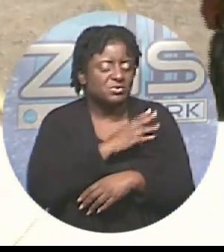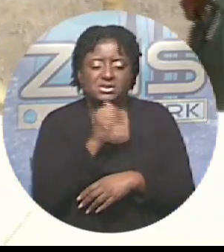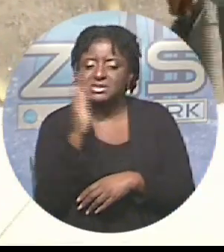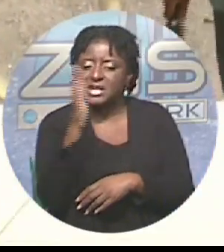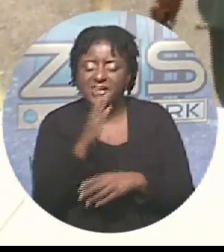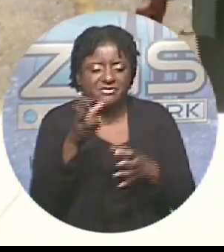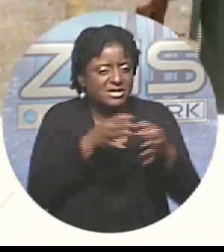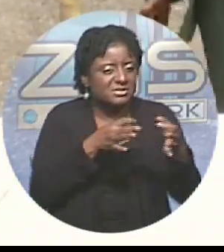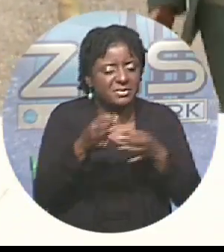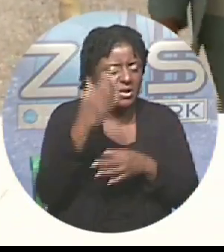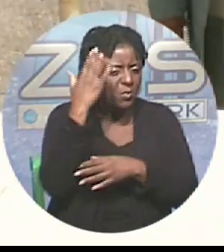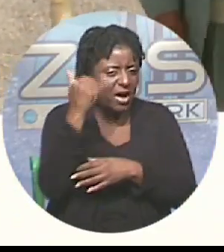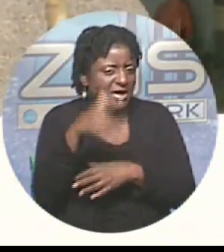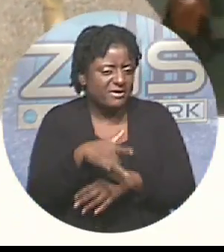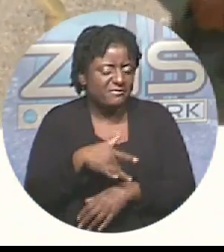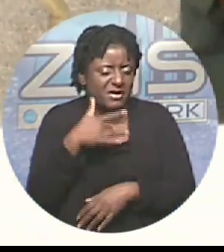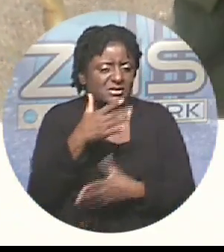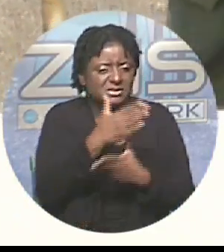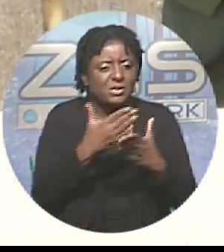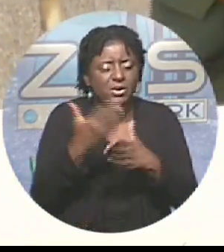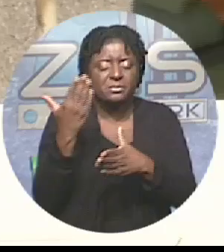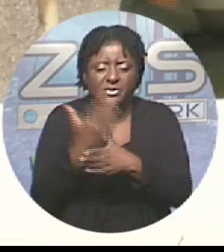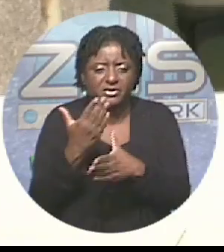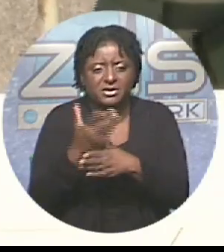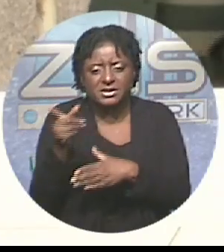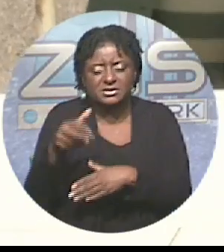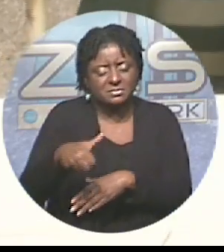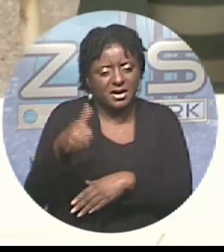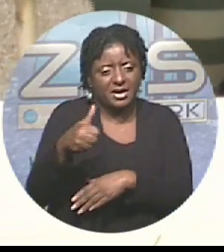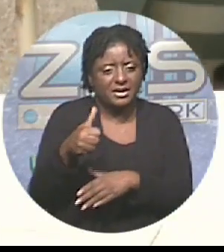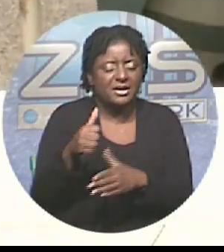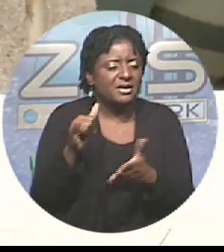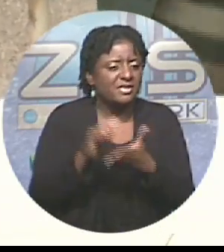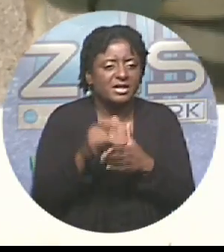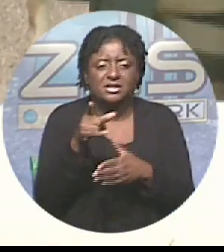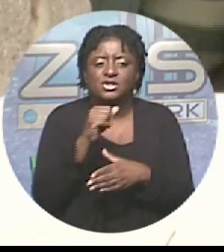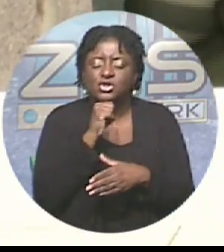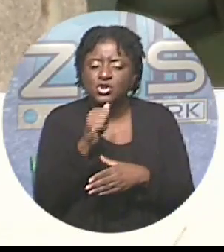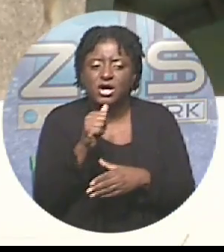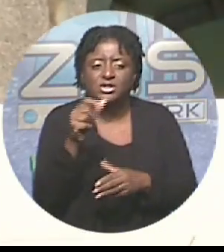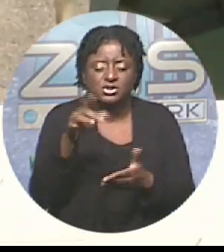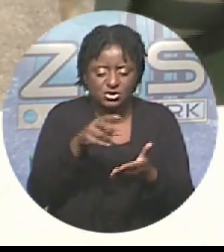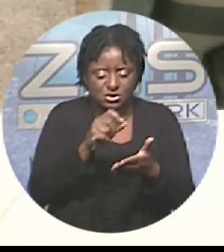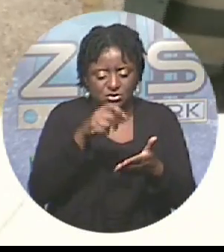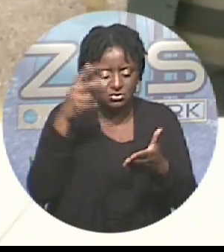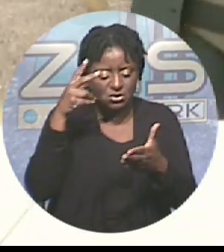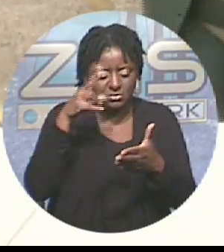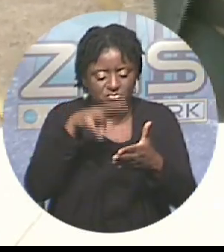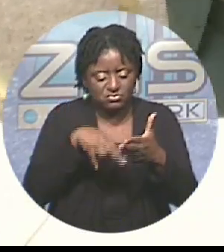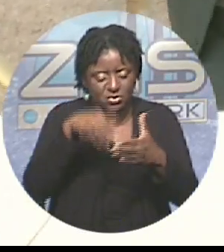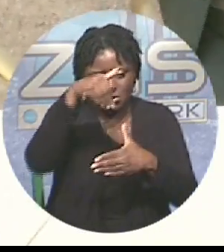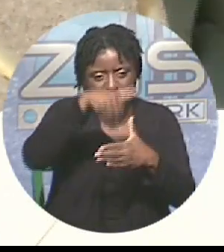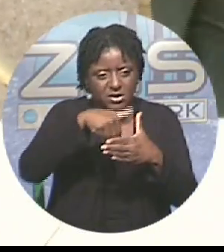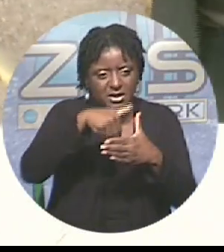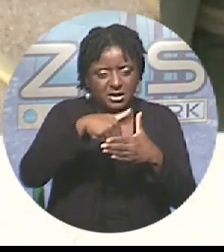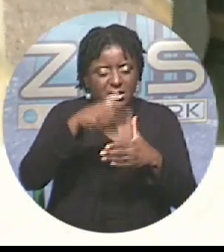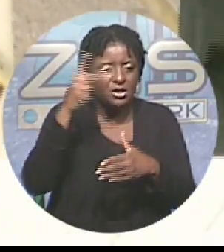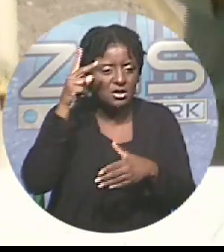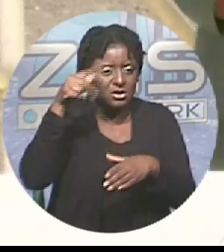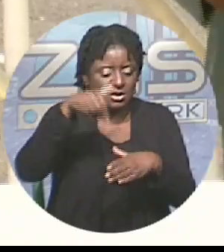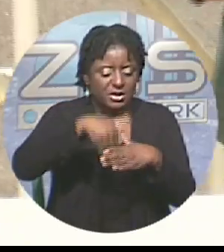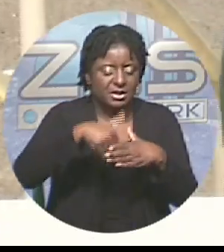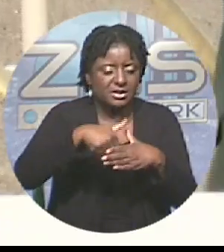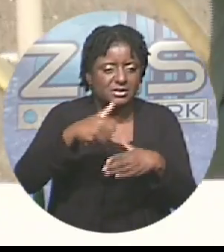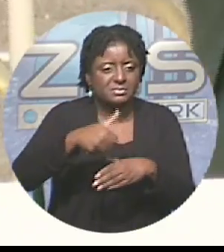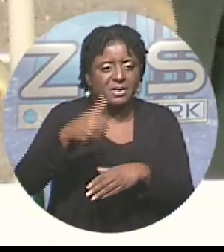negligent in leaving the bag unattended and was not proactive in checking his bag. Magistrate Forbes then indicated that he was satisfied that the